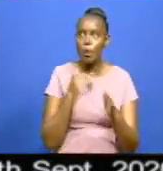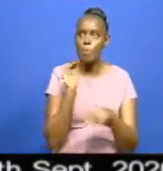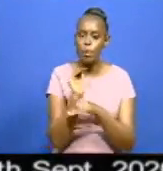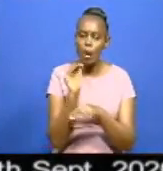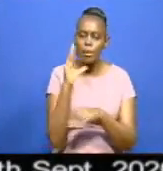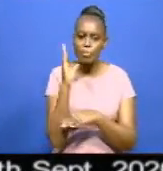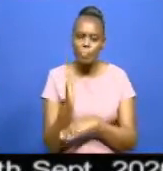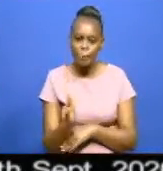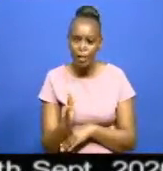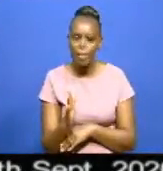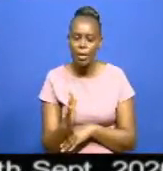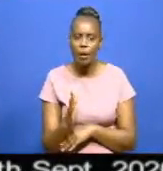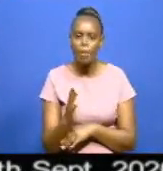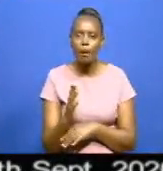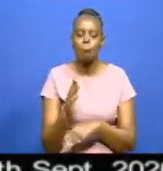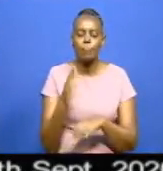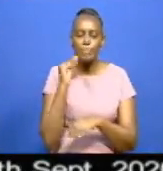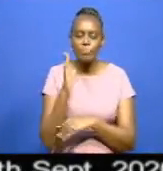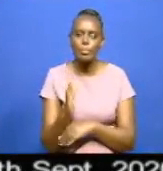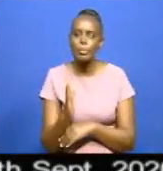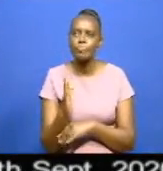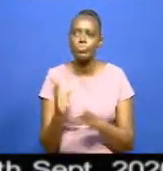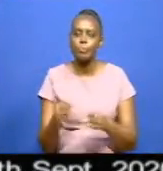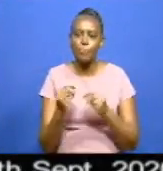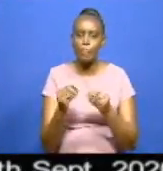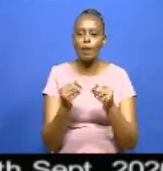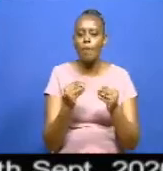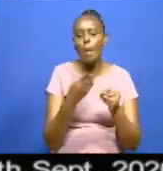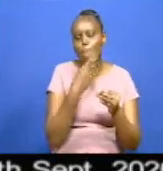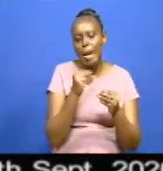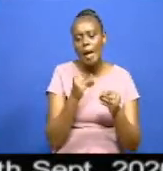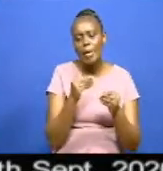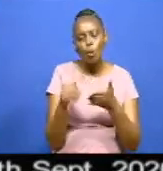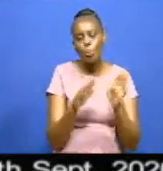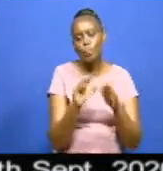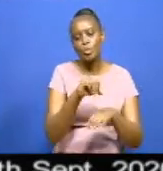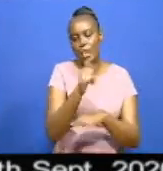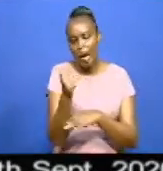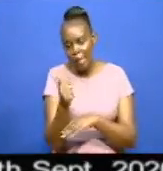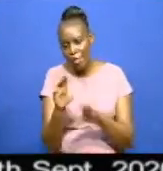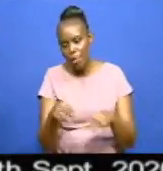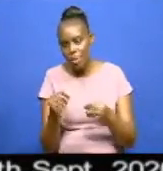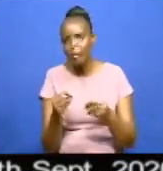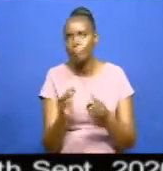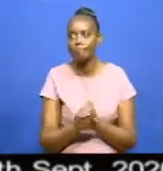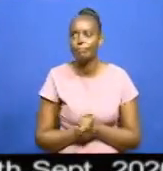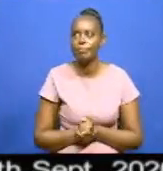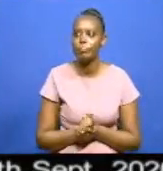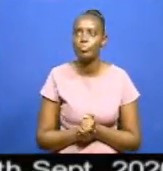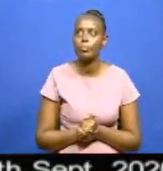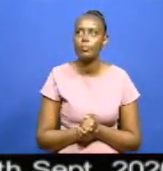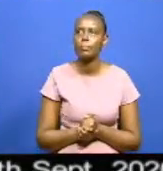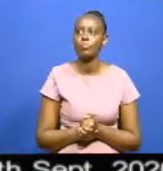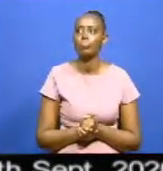Mr. Speaker, from where you sit, Mr. Speaker, to give this guy another opportunity, or to give another...